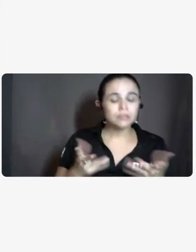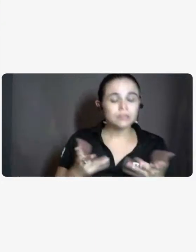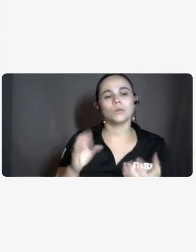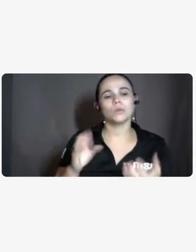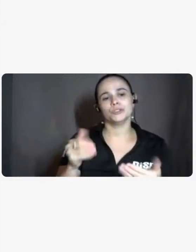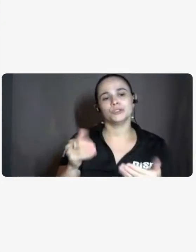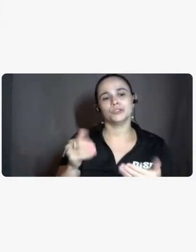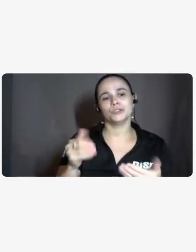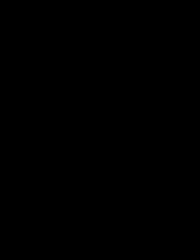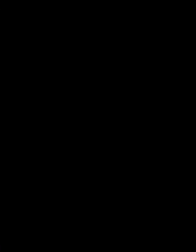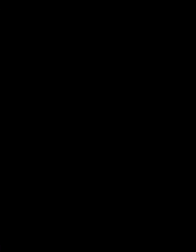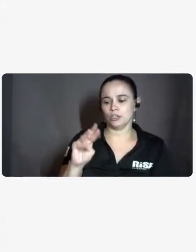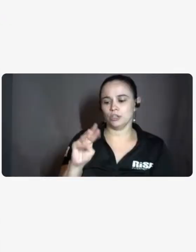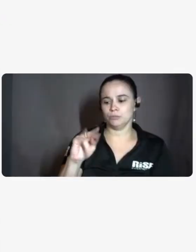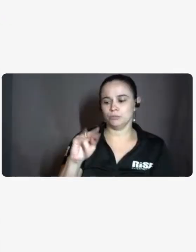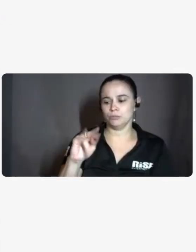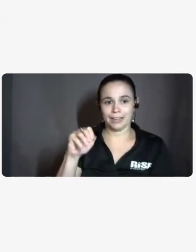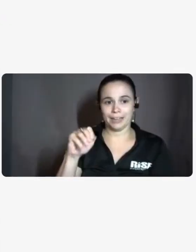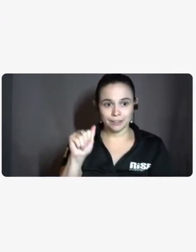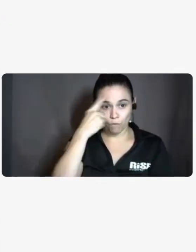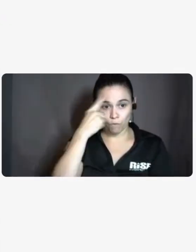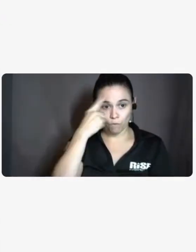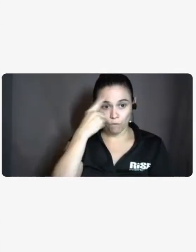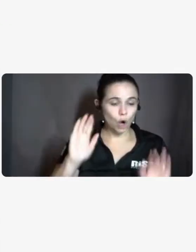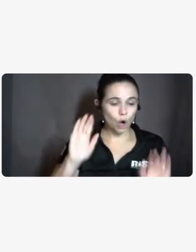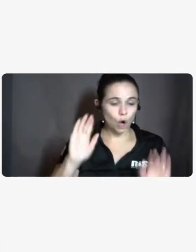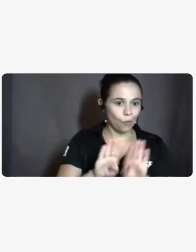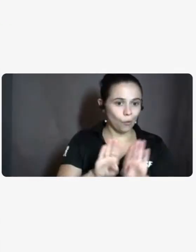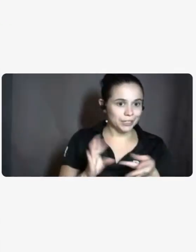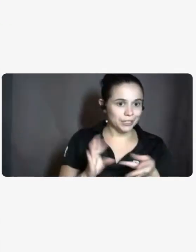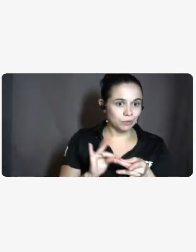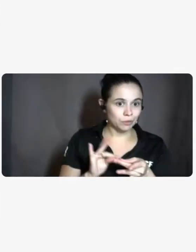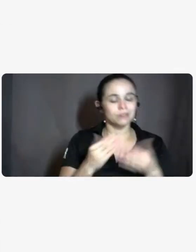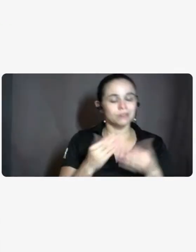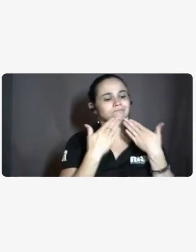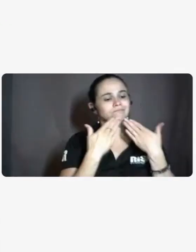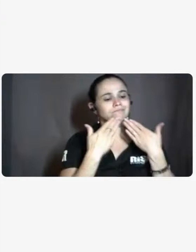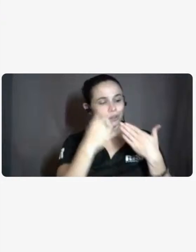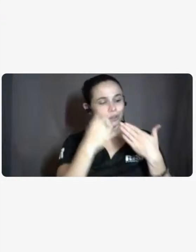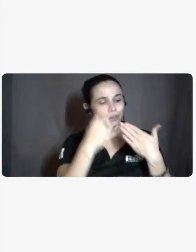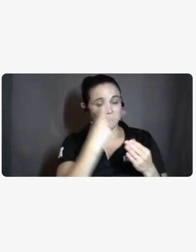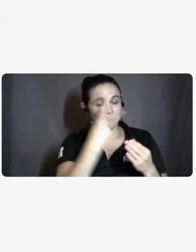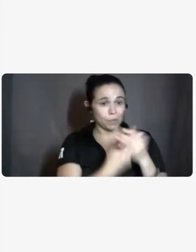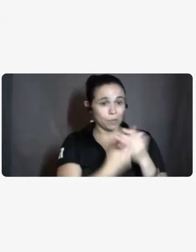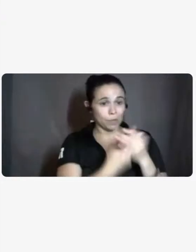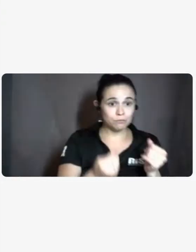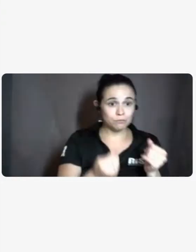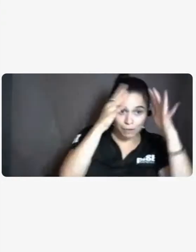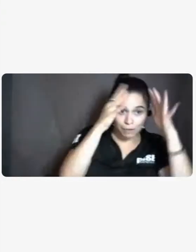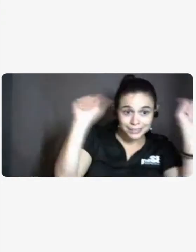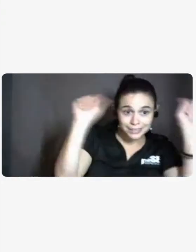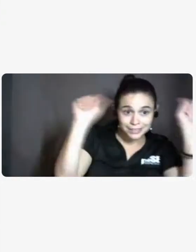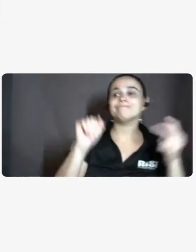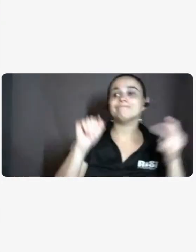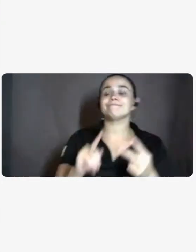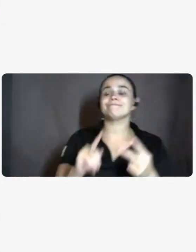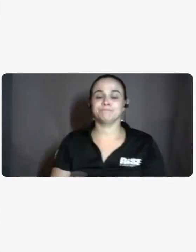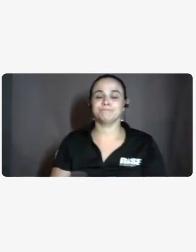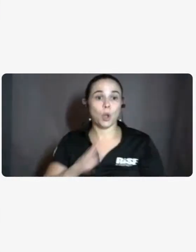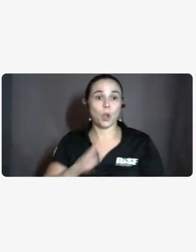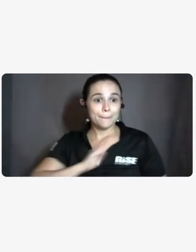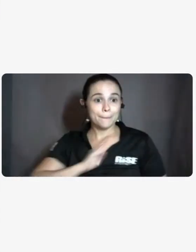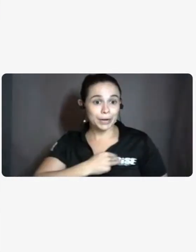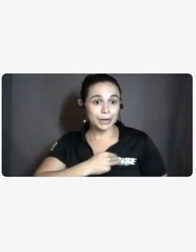Thank you, Board President Flores, board members, members of the audience, one executive cabinet member, and good evening, everybody